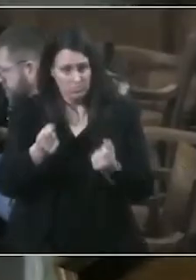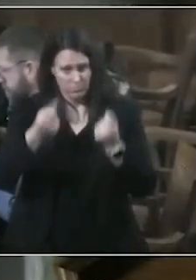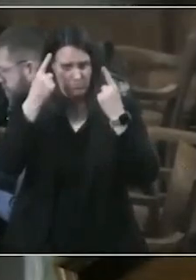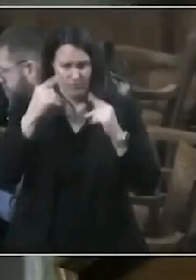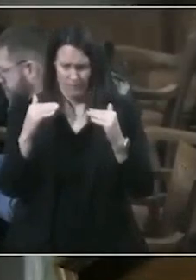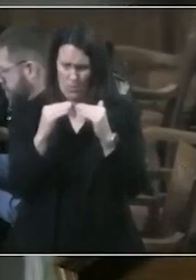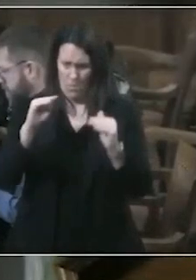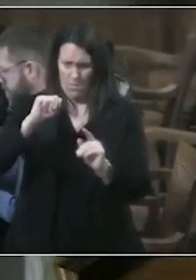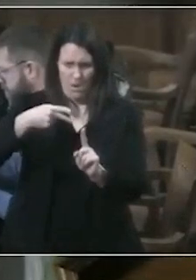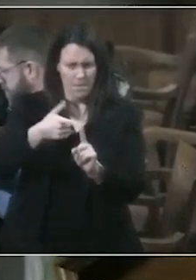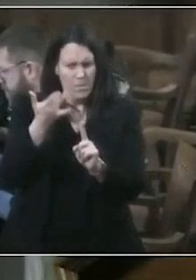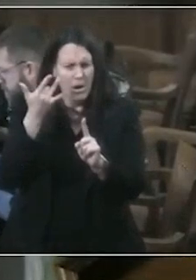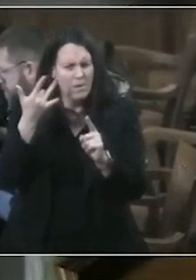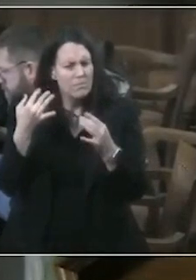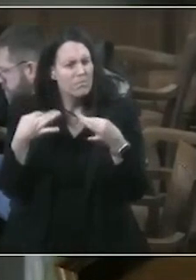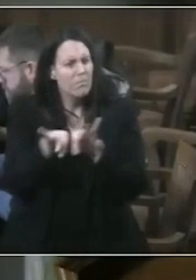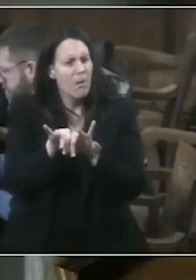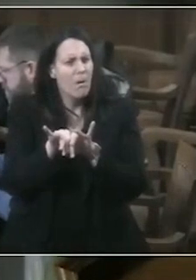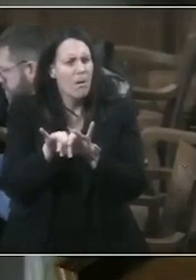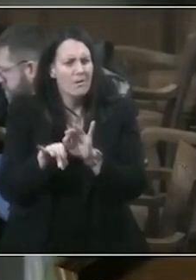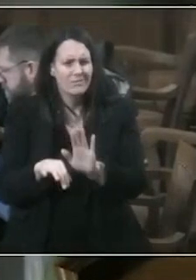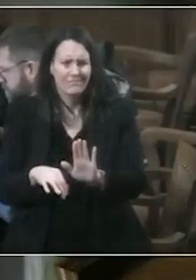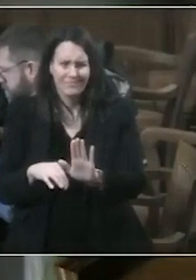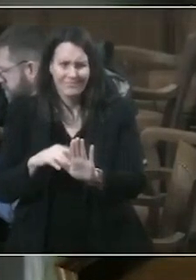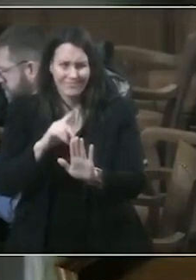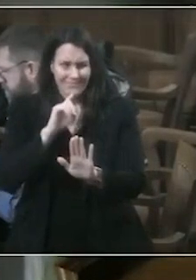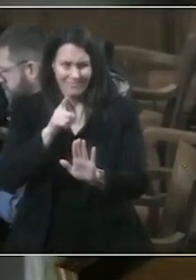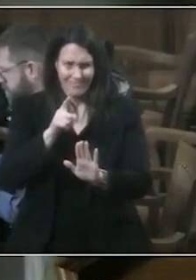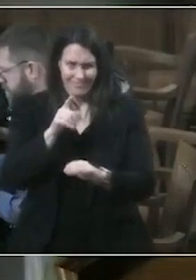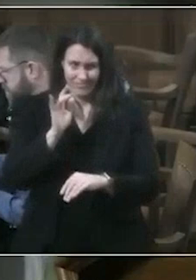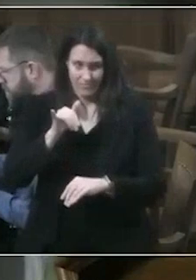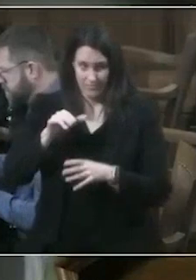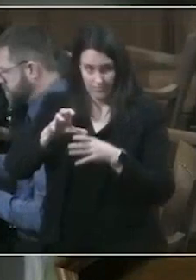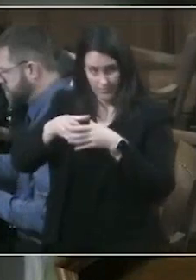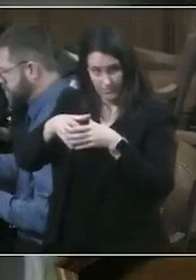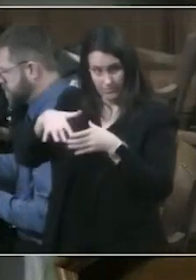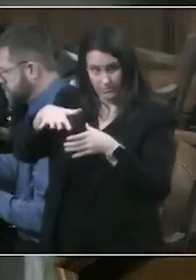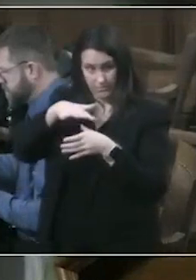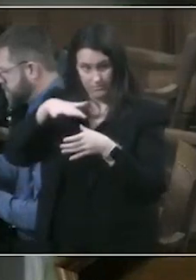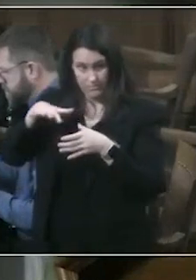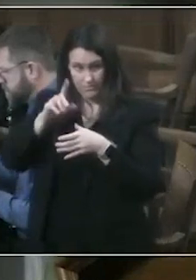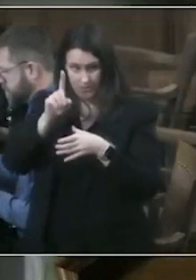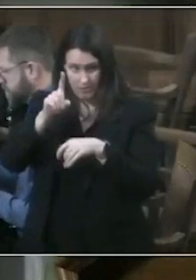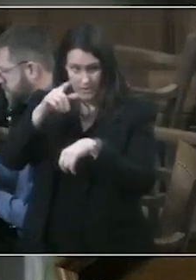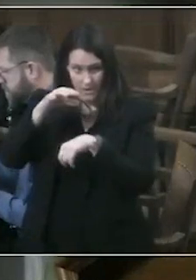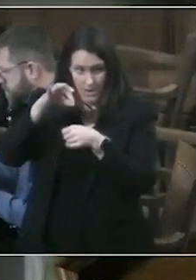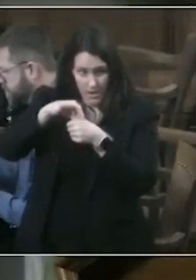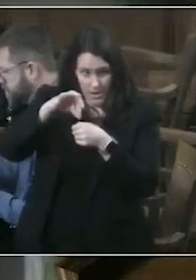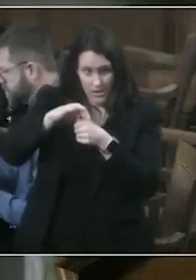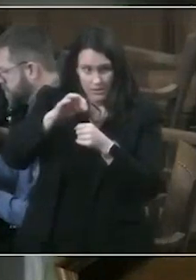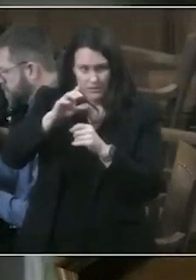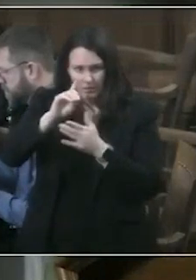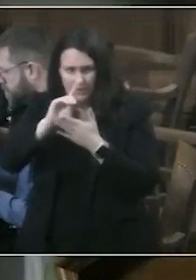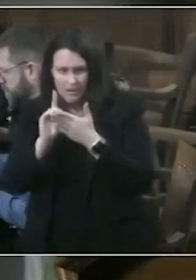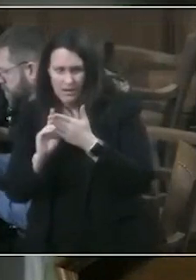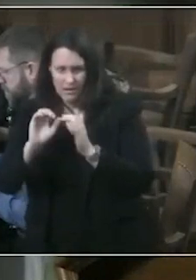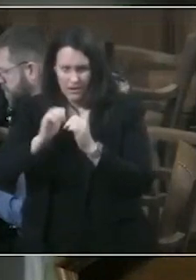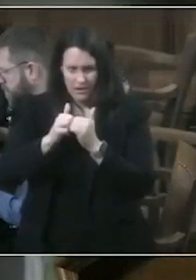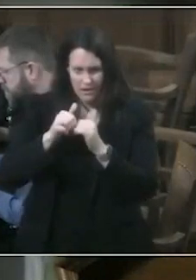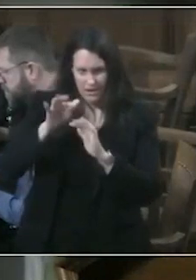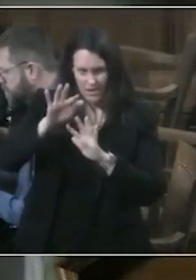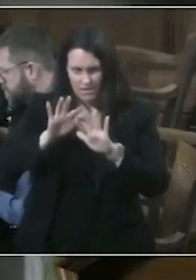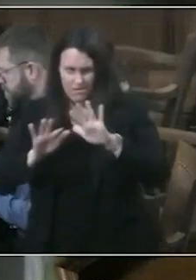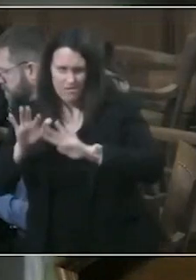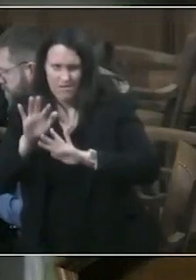Because when elected, officials gerrymander themselves into safe seats. They can comfortably ignore the